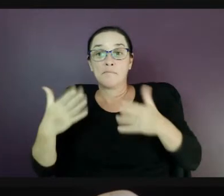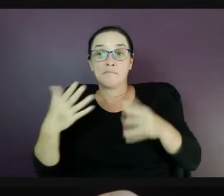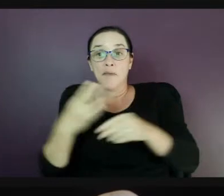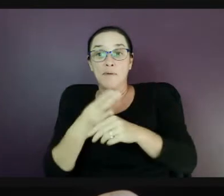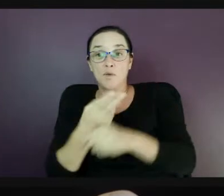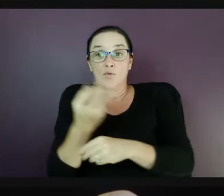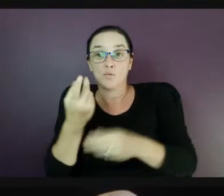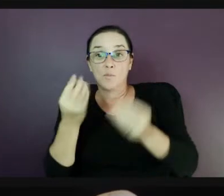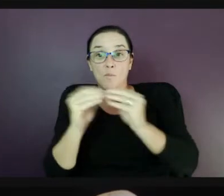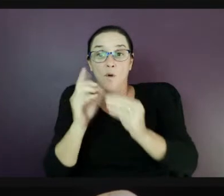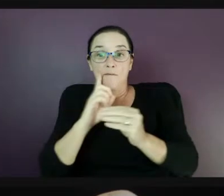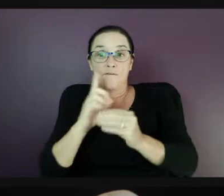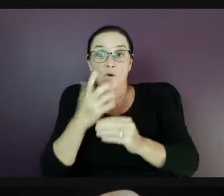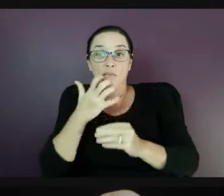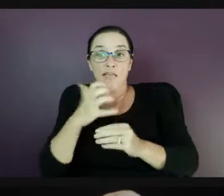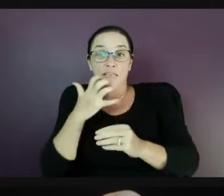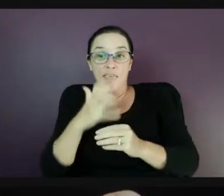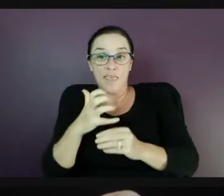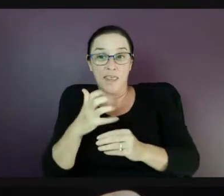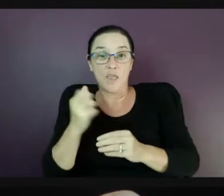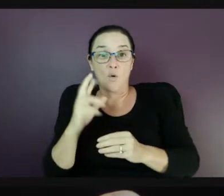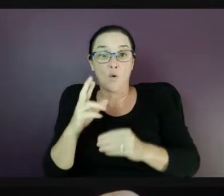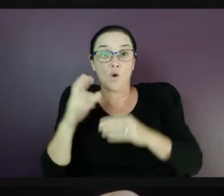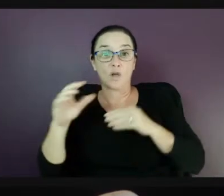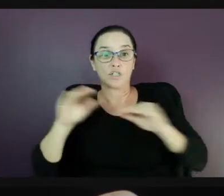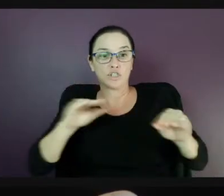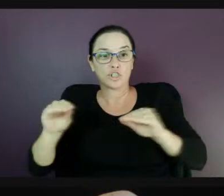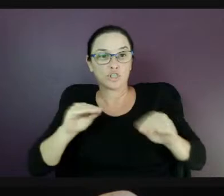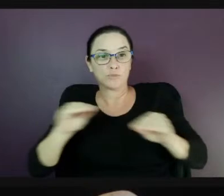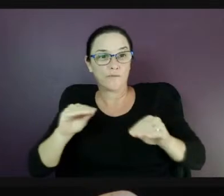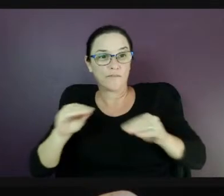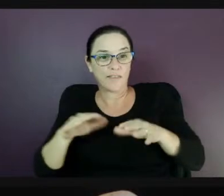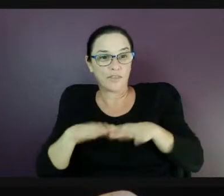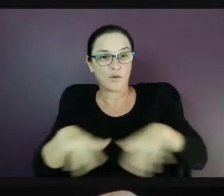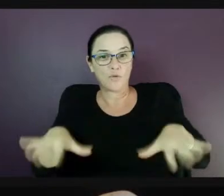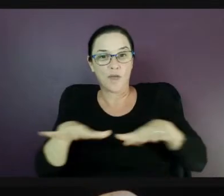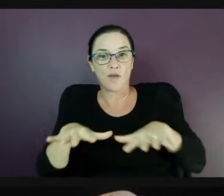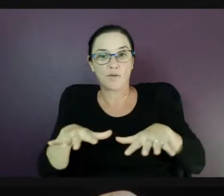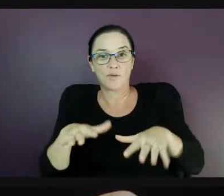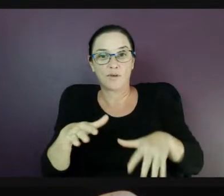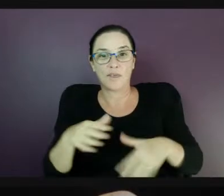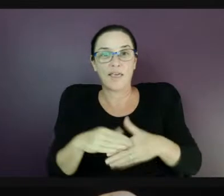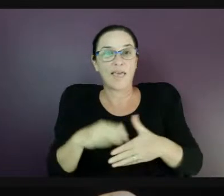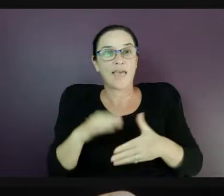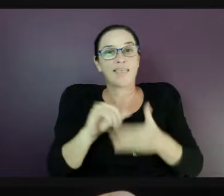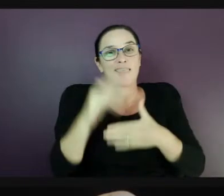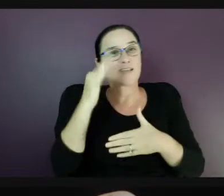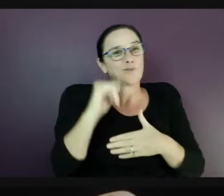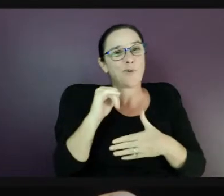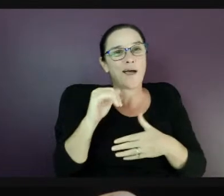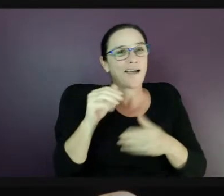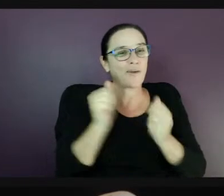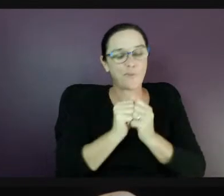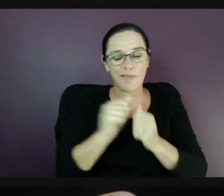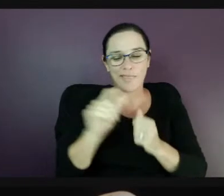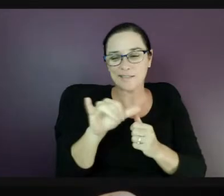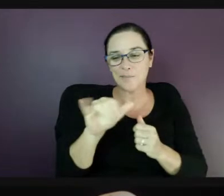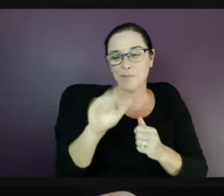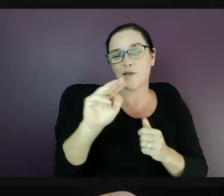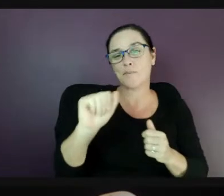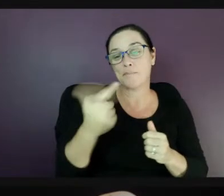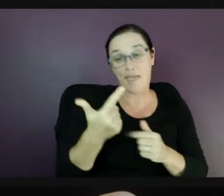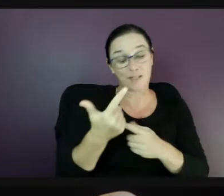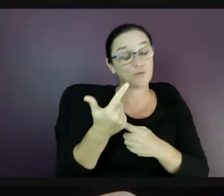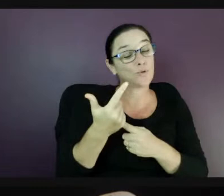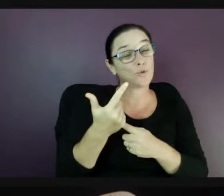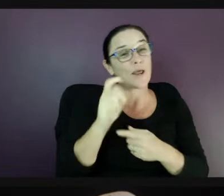ground. That's why ground motion is not always comparable across earthquakes with similar magnitudes, even from similar